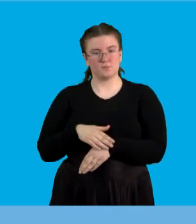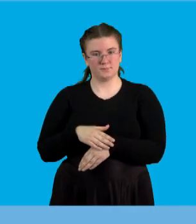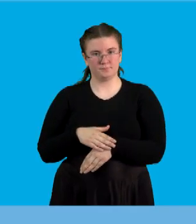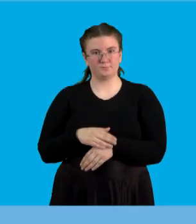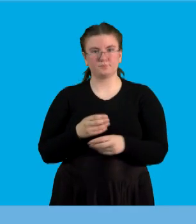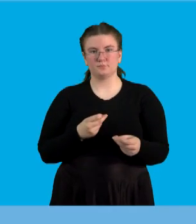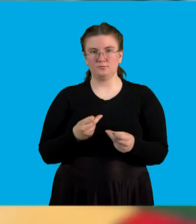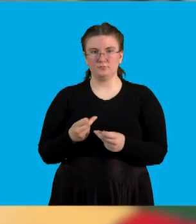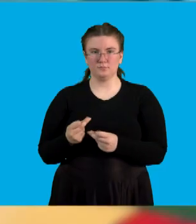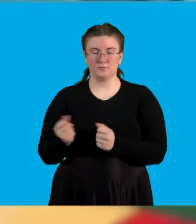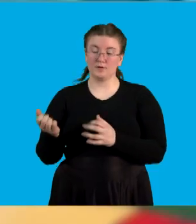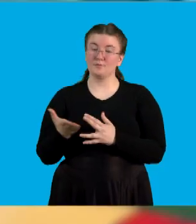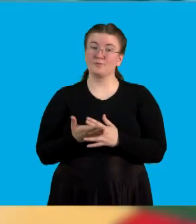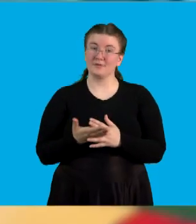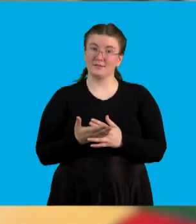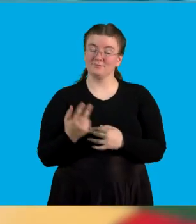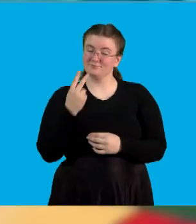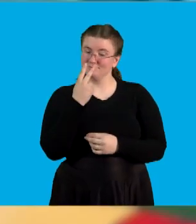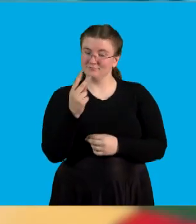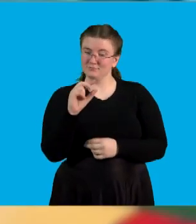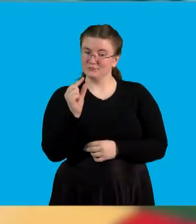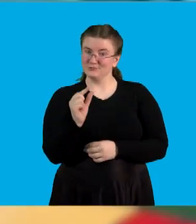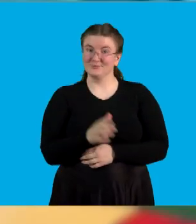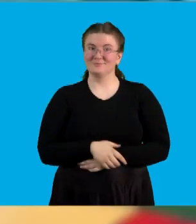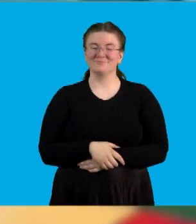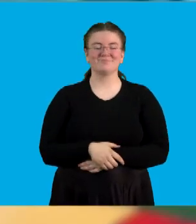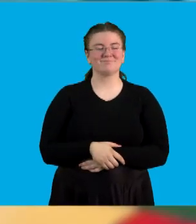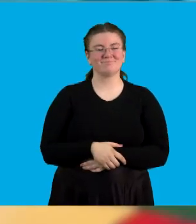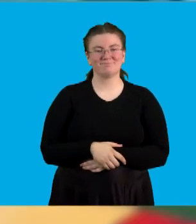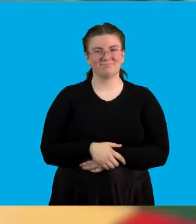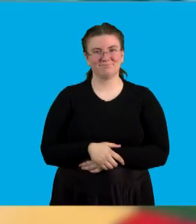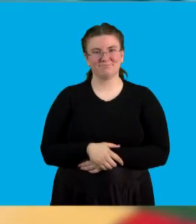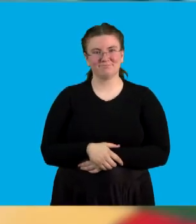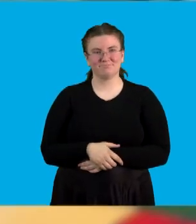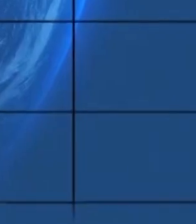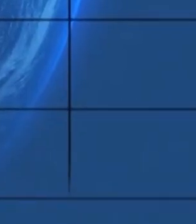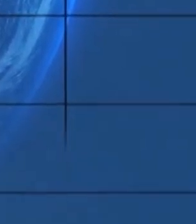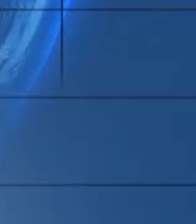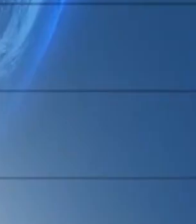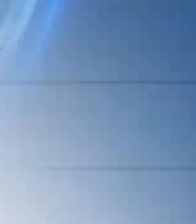to our next concept, quickly go for a short break, and I will see you just after the short break.